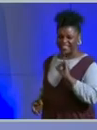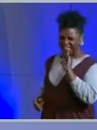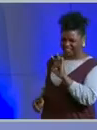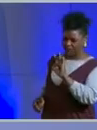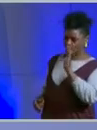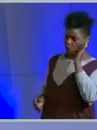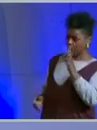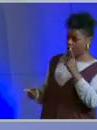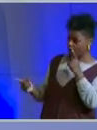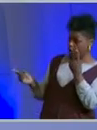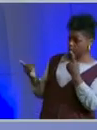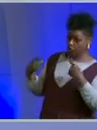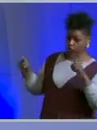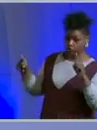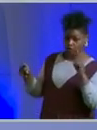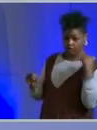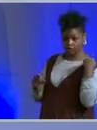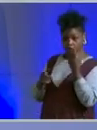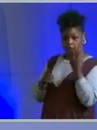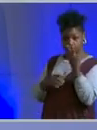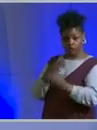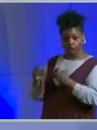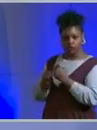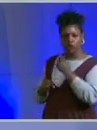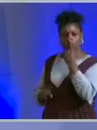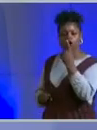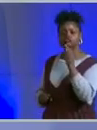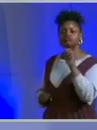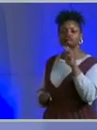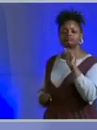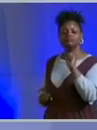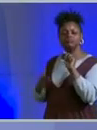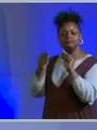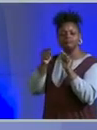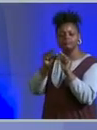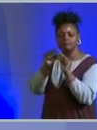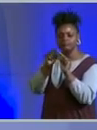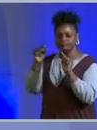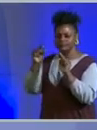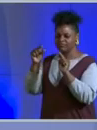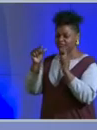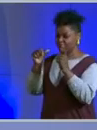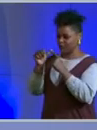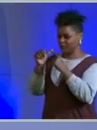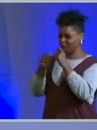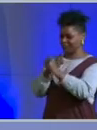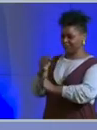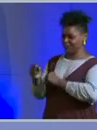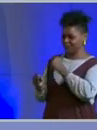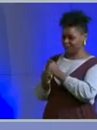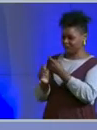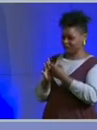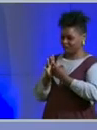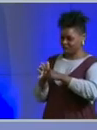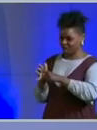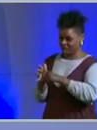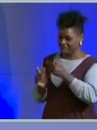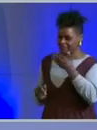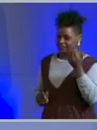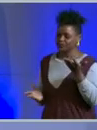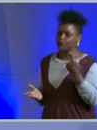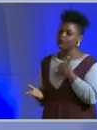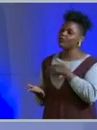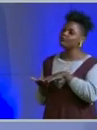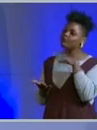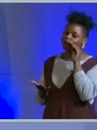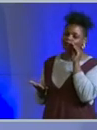accomplished in 4 years, in one term, you better start in the first year. And that's what we learned